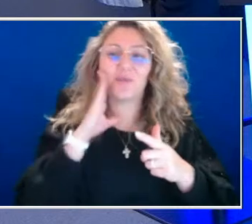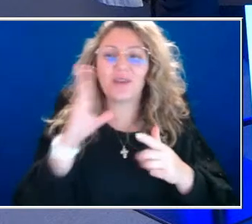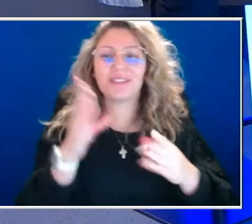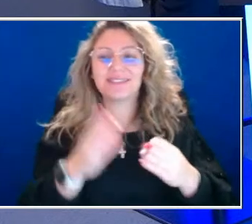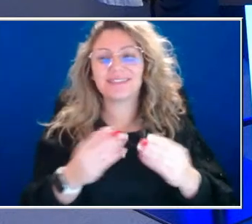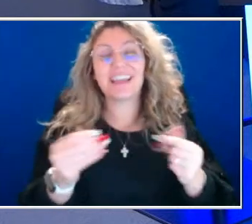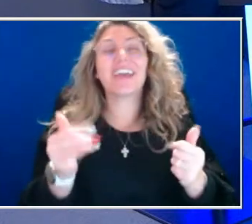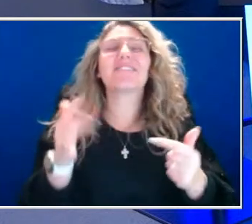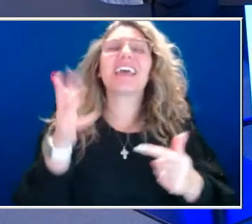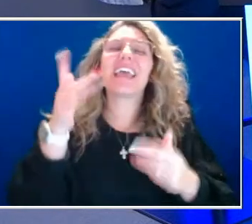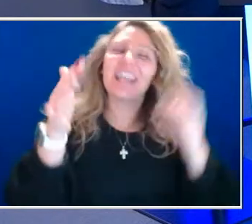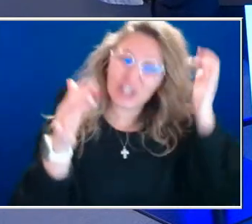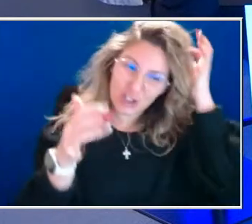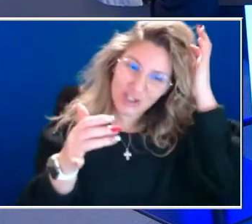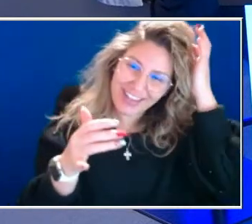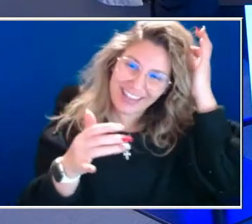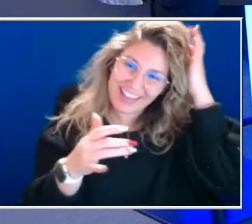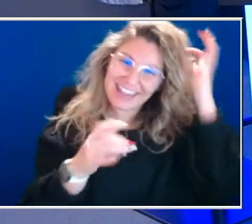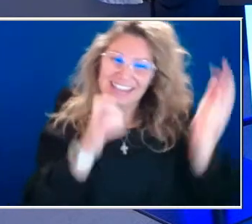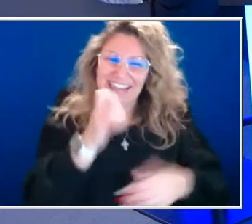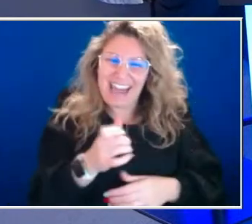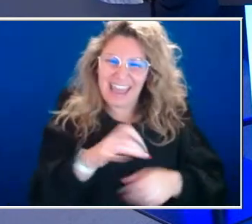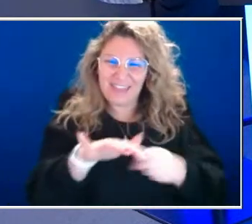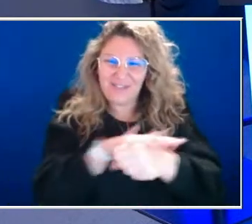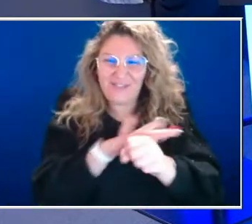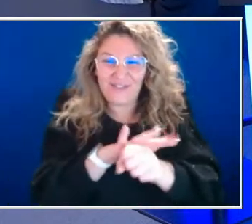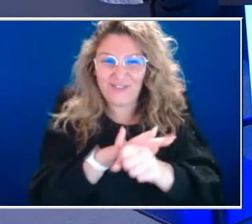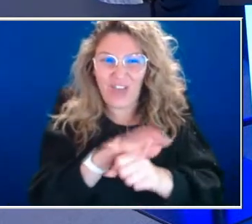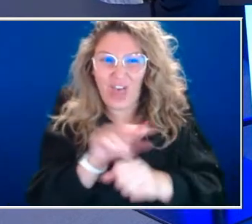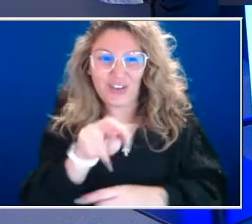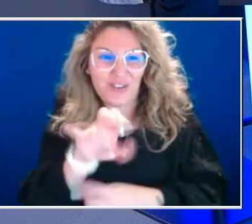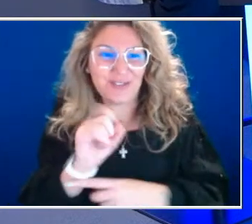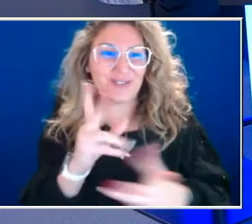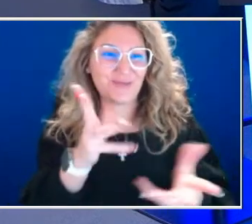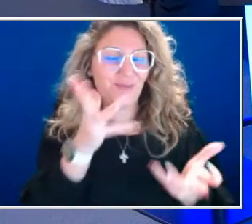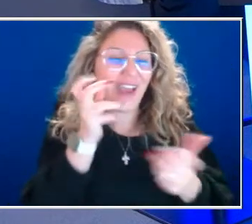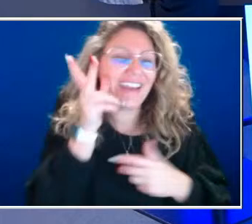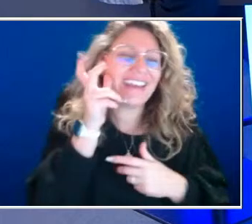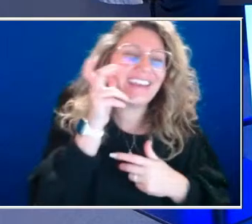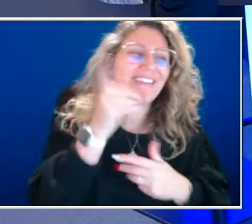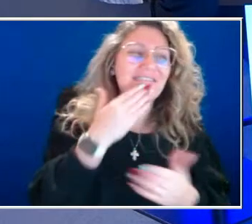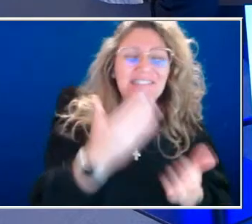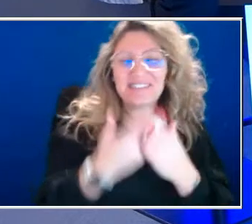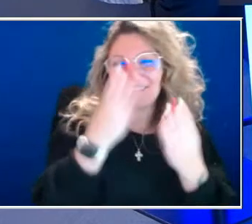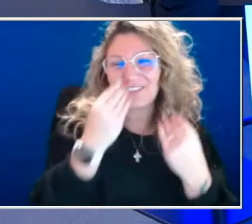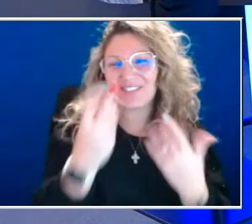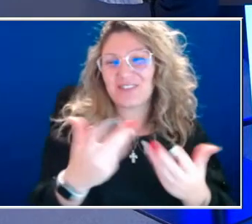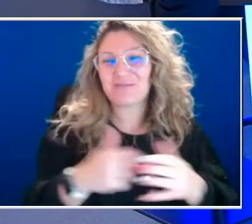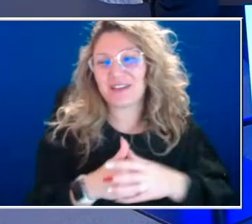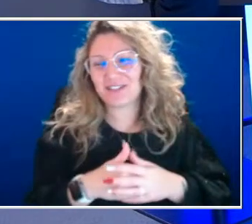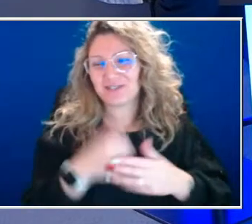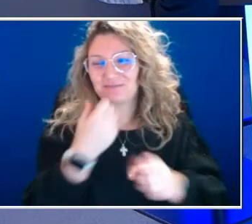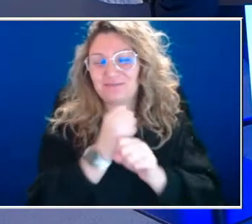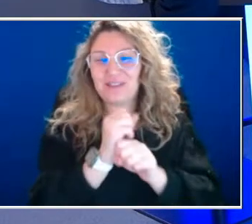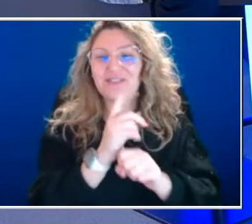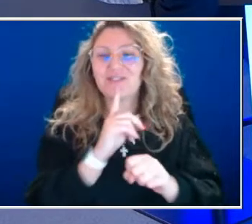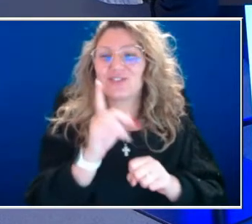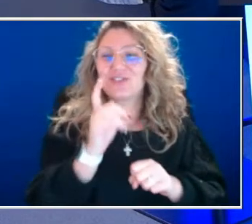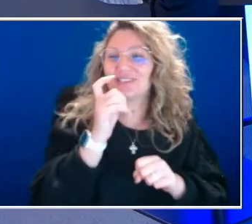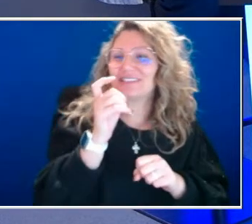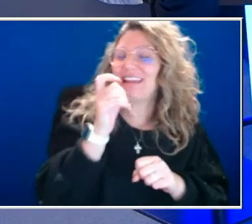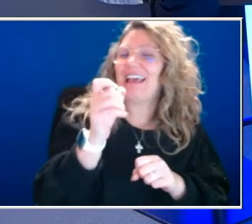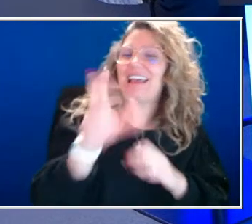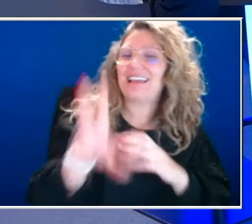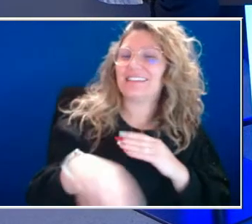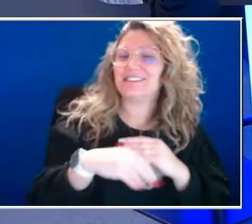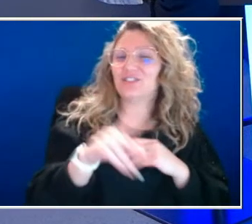Not completely the news I wanted to hear. I know, unfortunately. But good information nonetheless. Make sure we don't have any other additional questions. Oh,